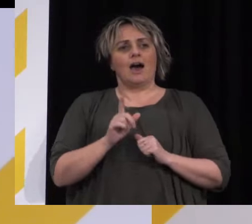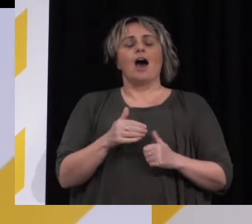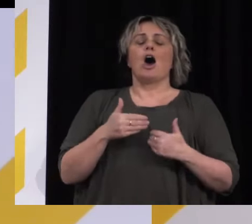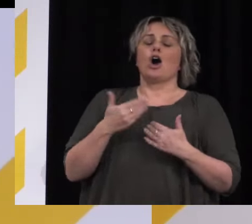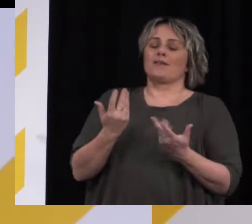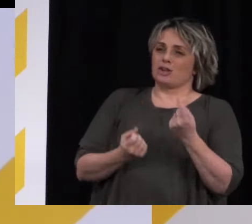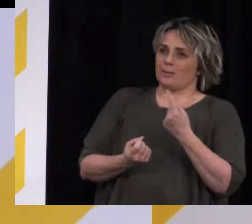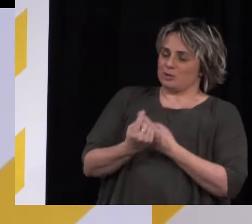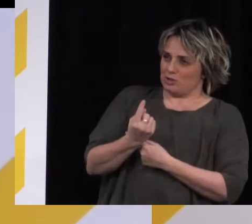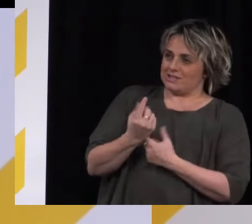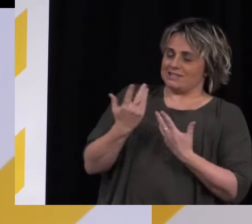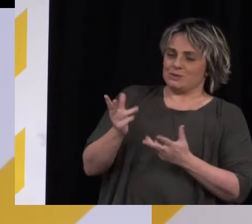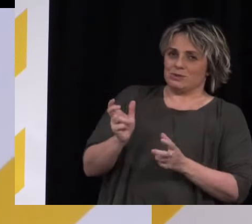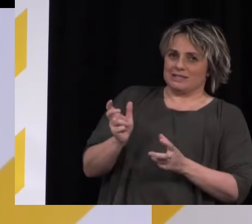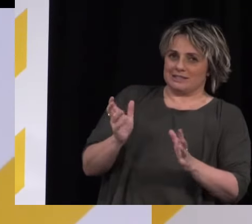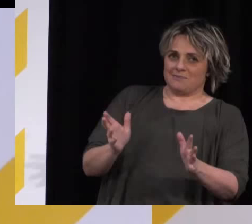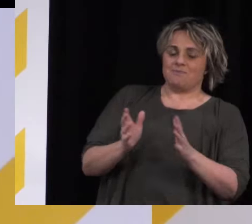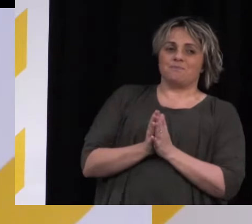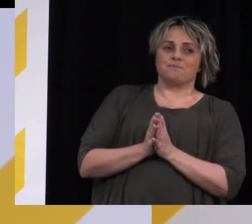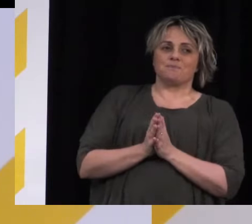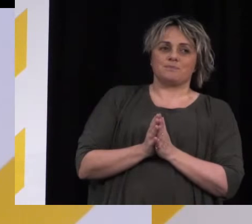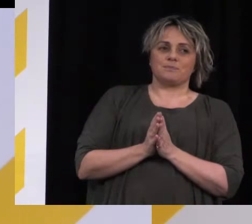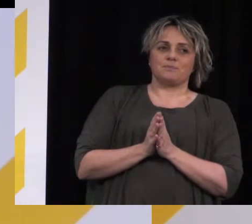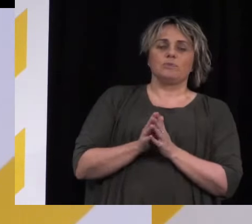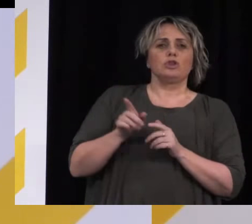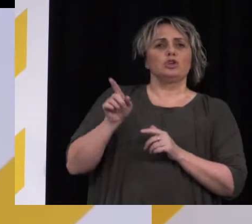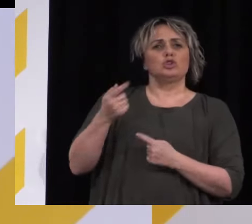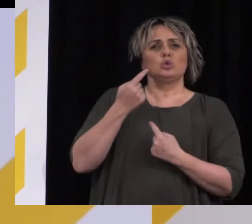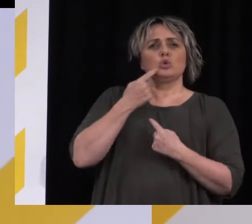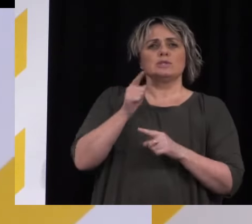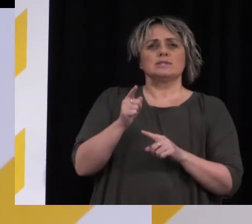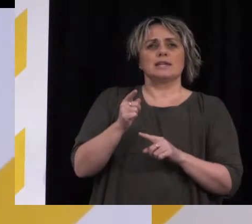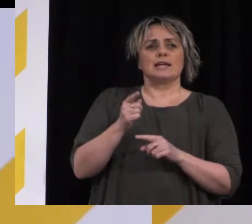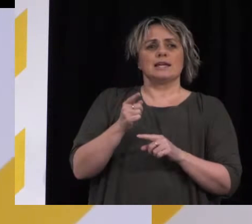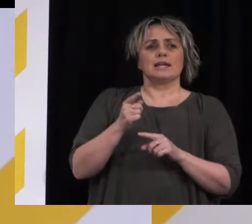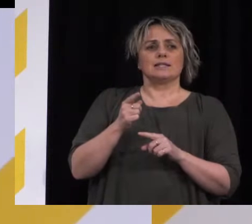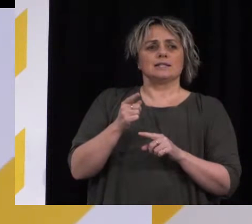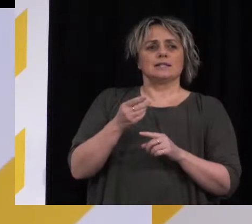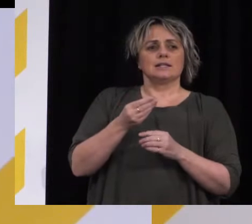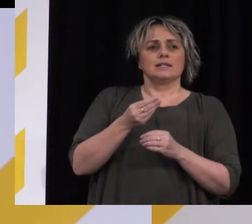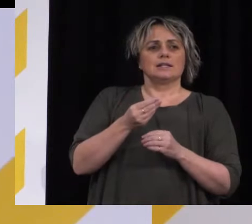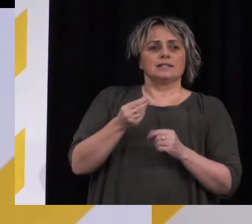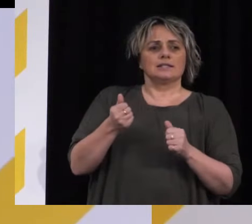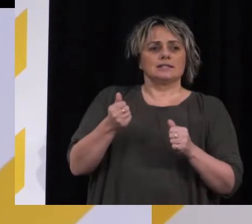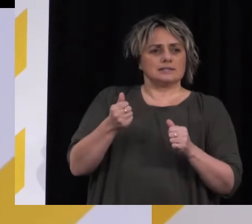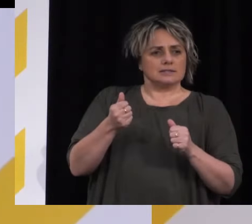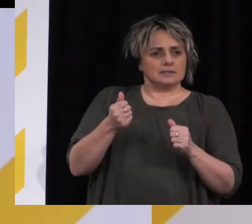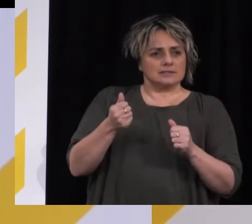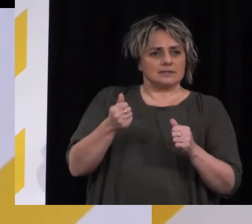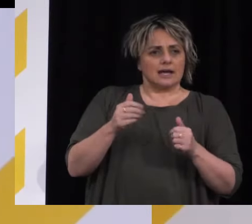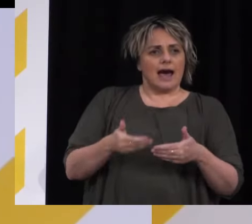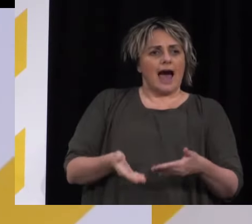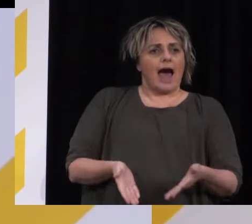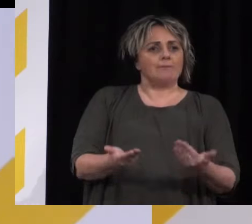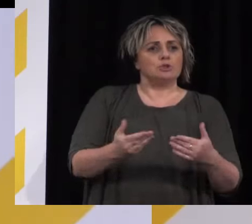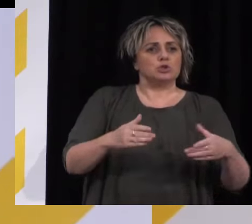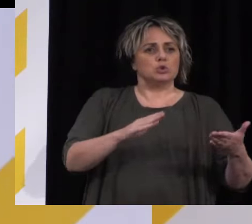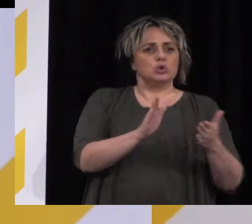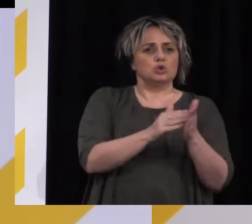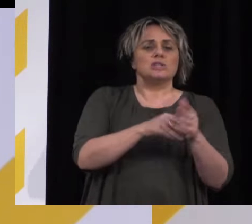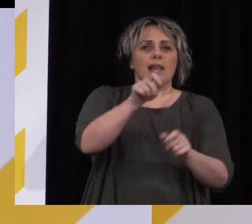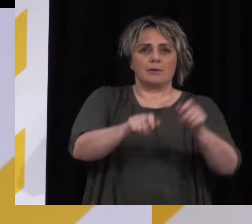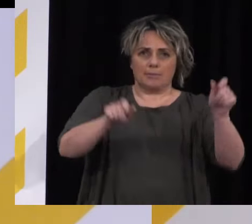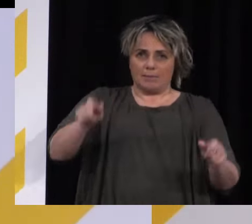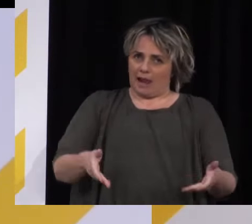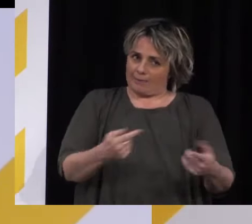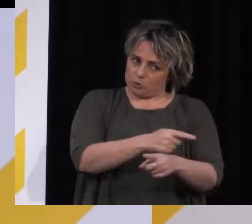to put that what it is. But you've also said it's up to the community and seeking their solutions and stuff. Can you give an assurance that will actually get us there?